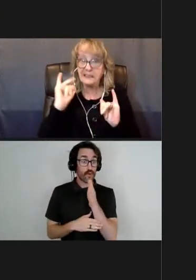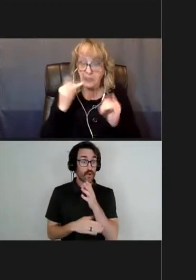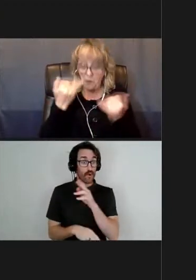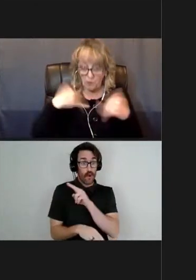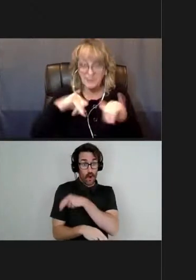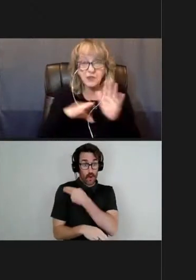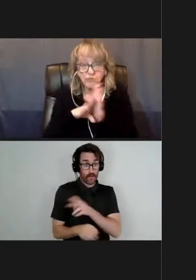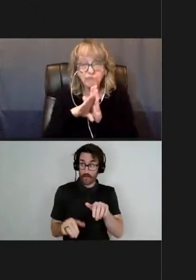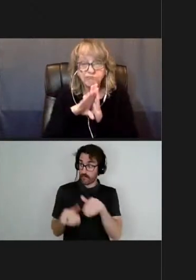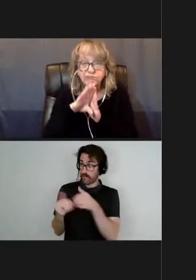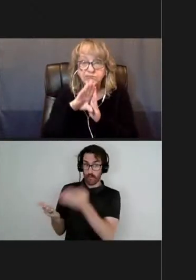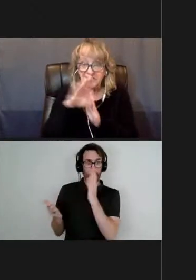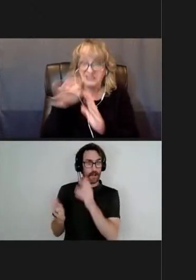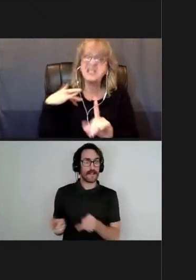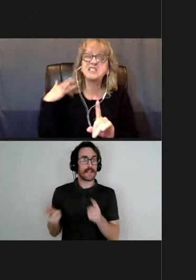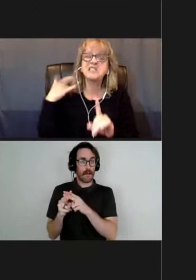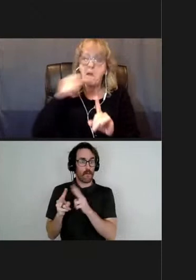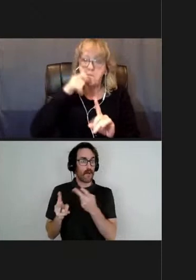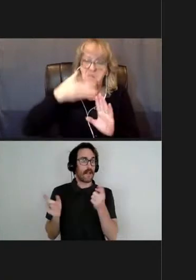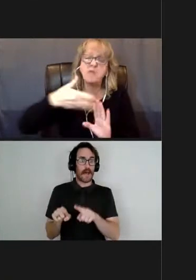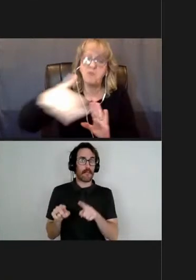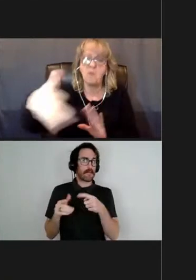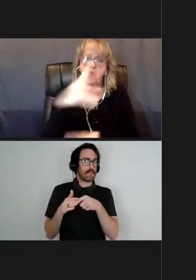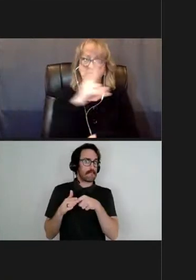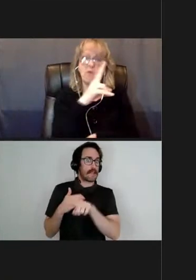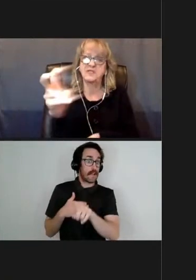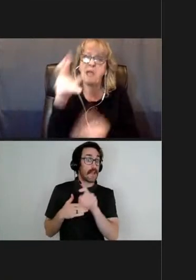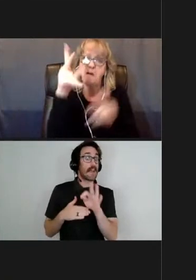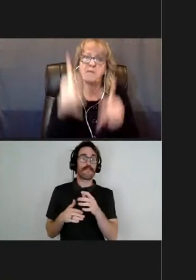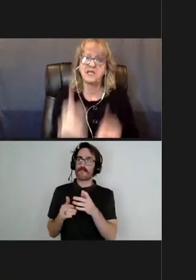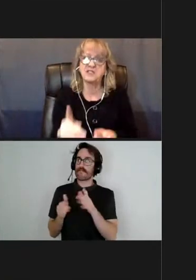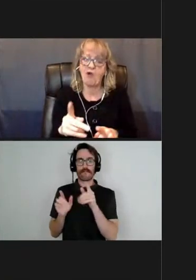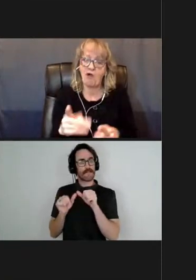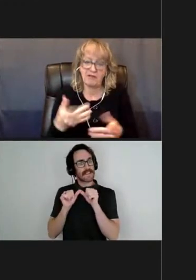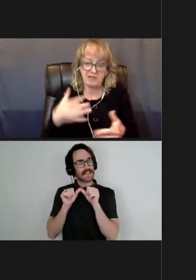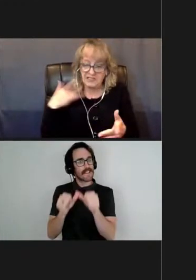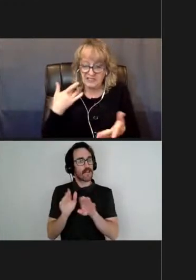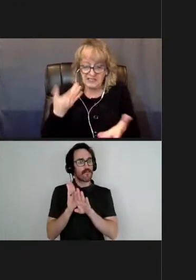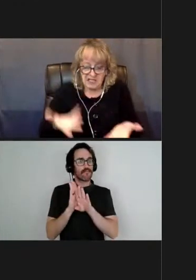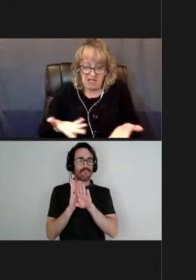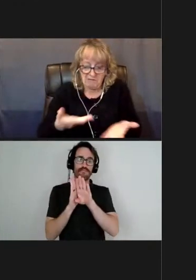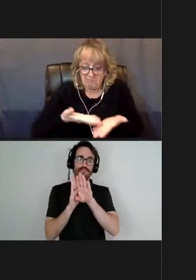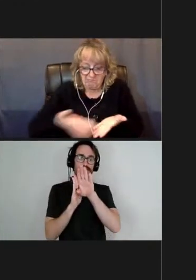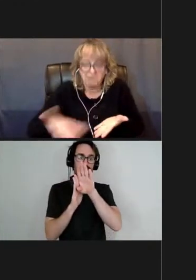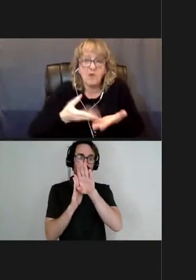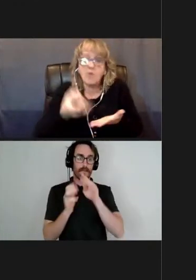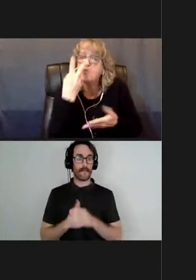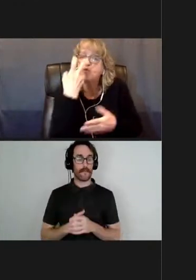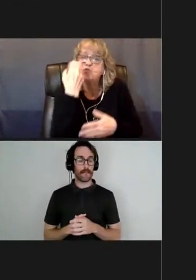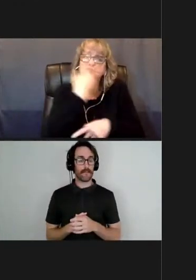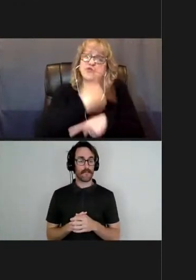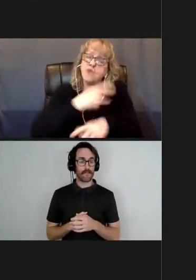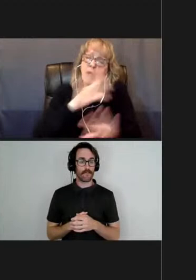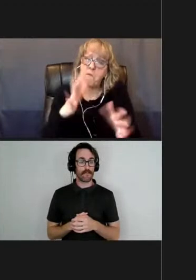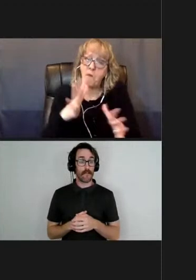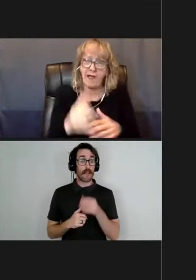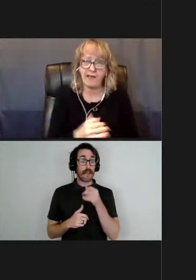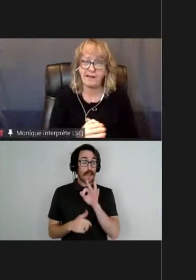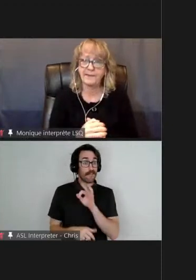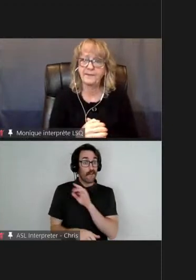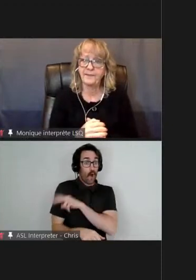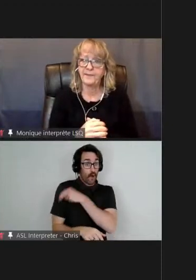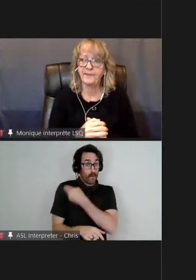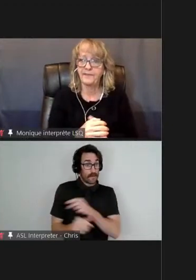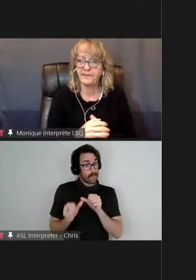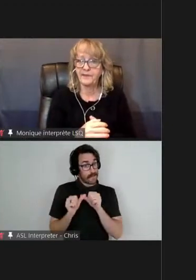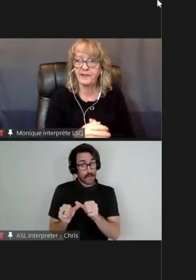that will occur sometime by late next week if trends continue. If hospitalizations continue to